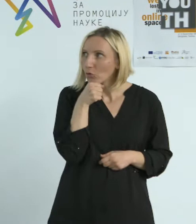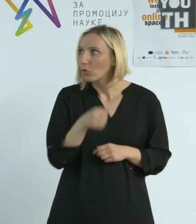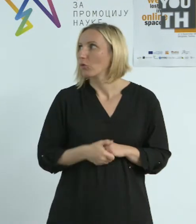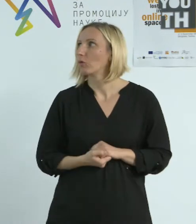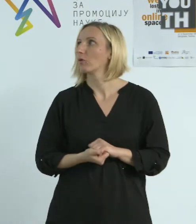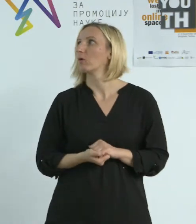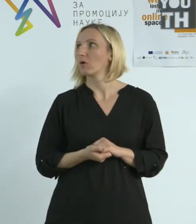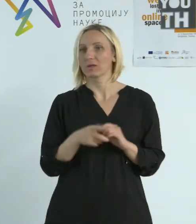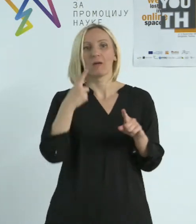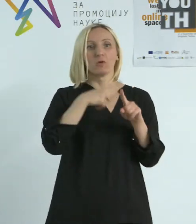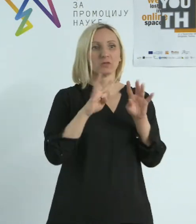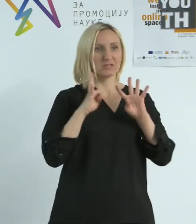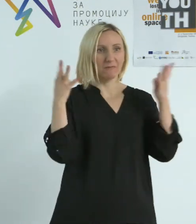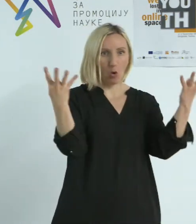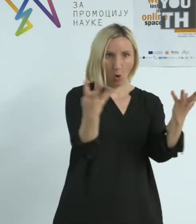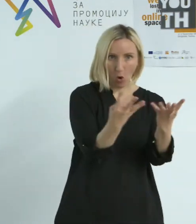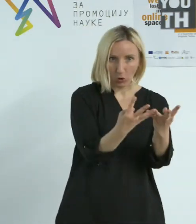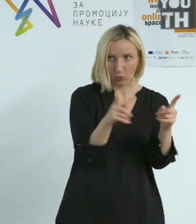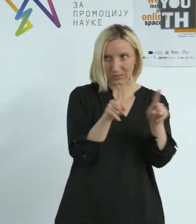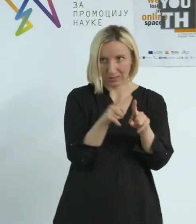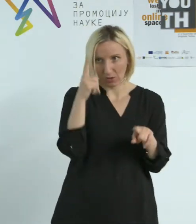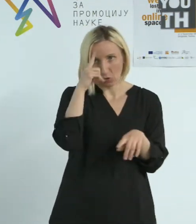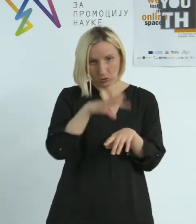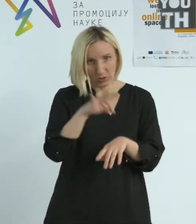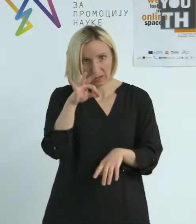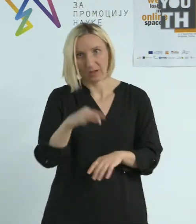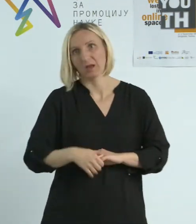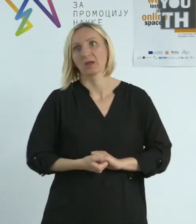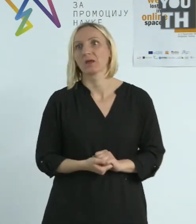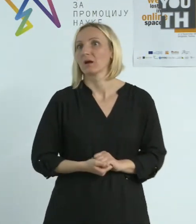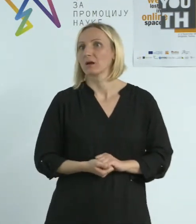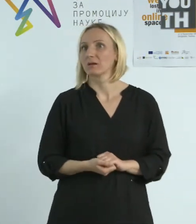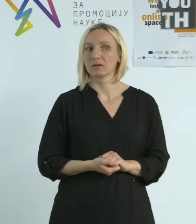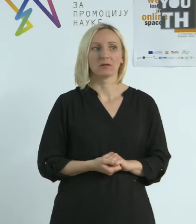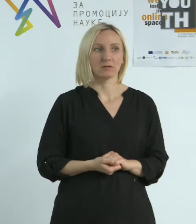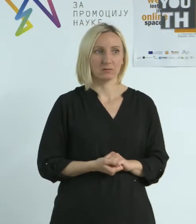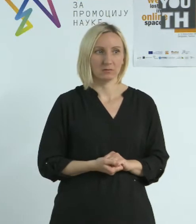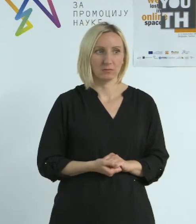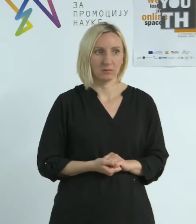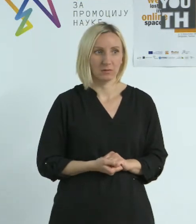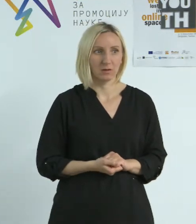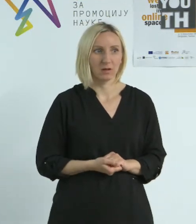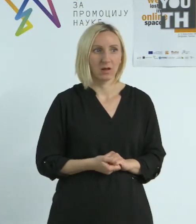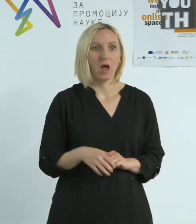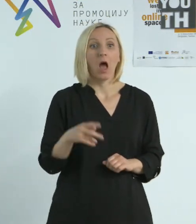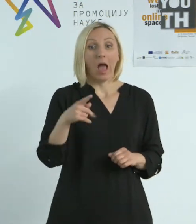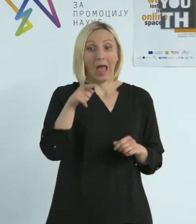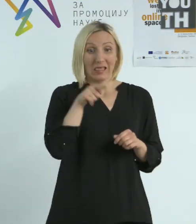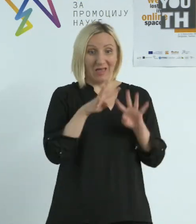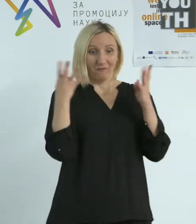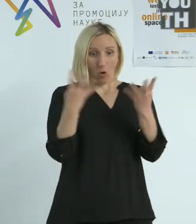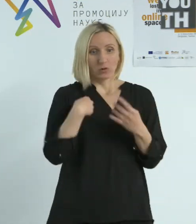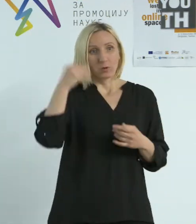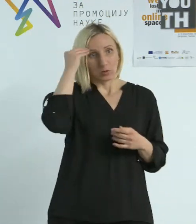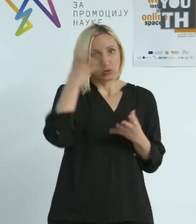the first forum that we have created, it's being used a lot from the participants. Creation and assessments of game